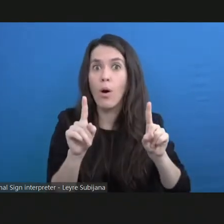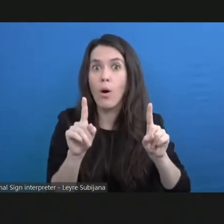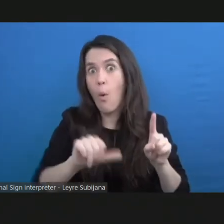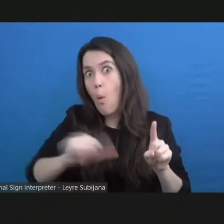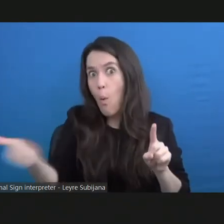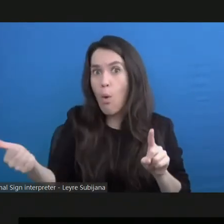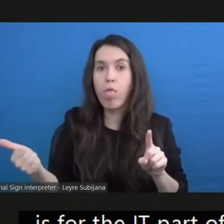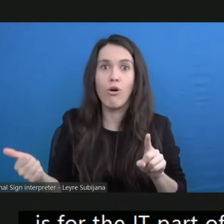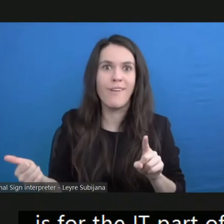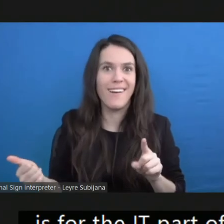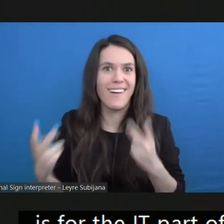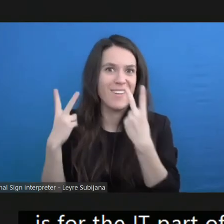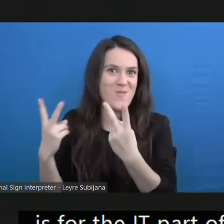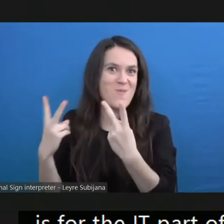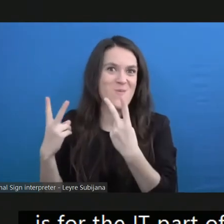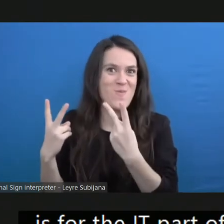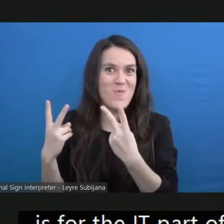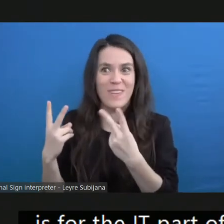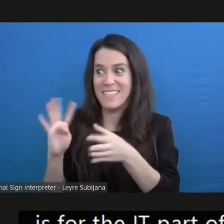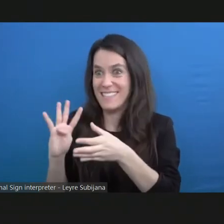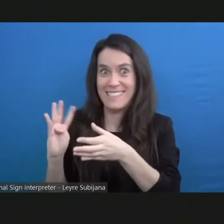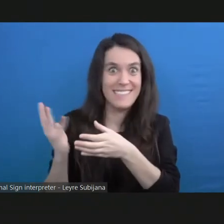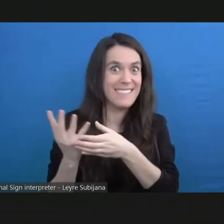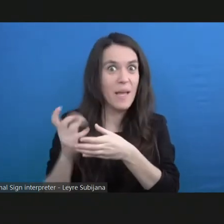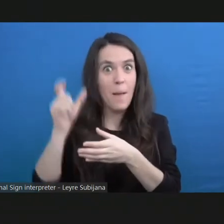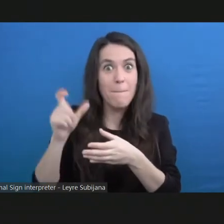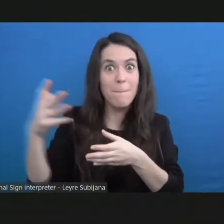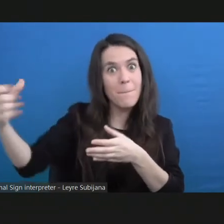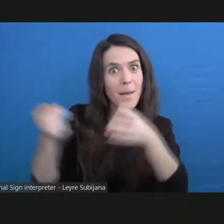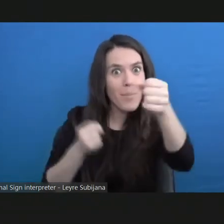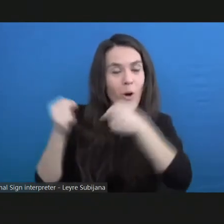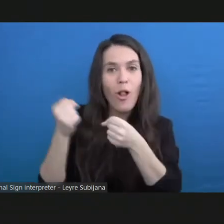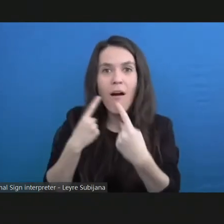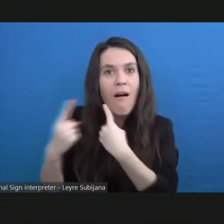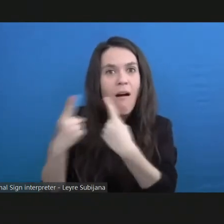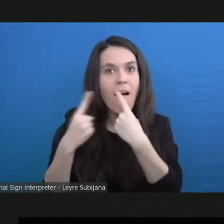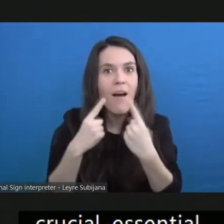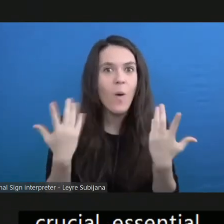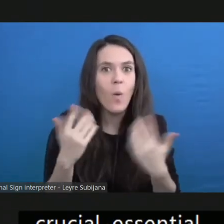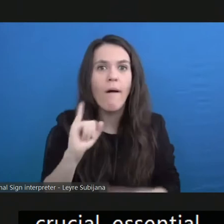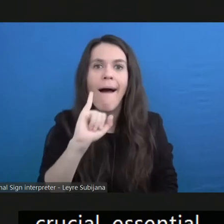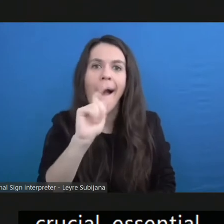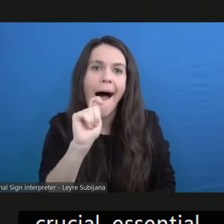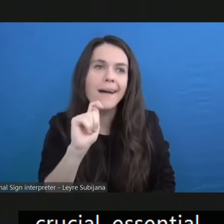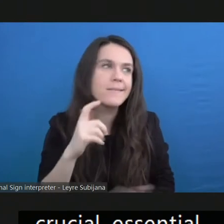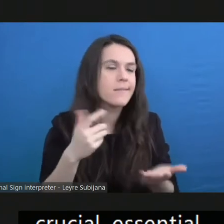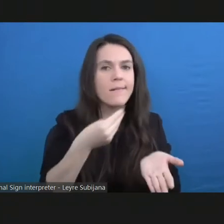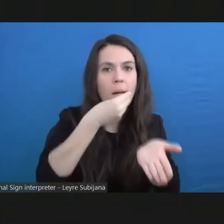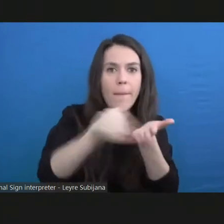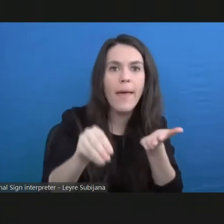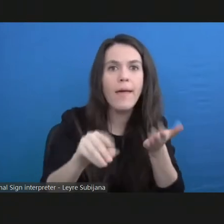essential stakeholder that must be mentioned in addition to IT specialists, buyers, etc.